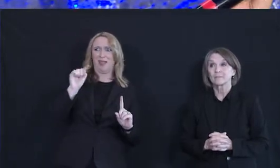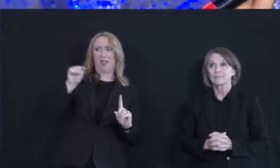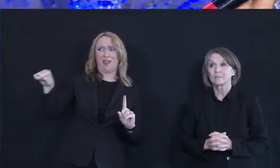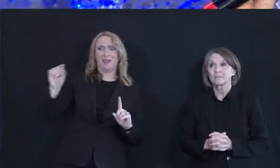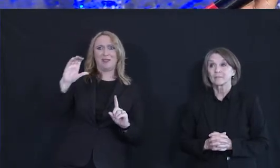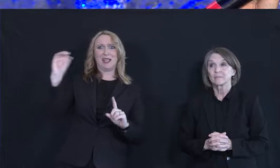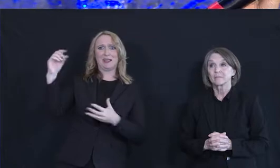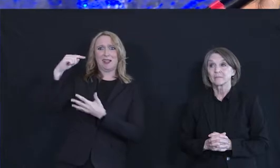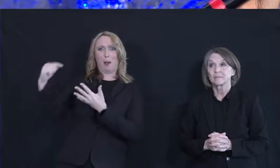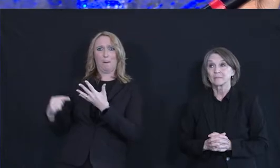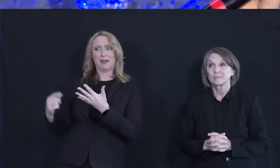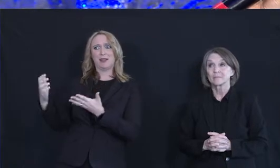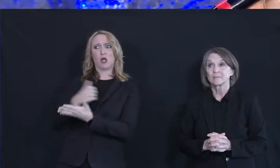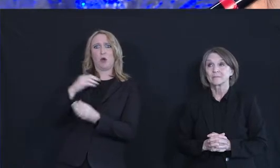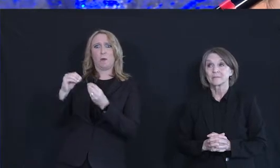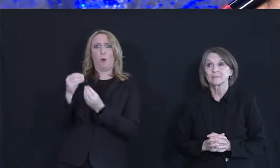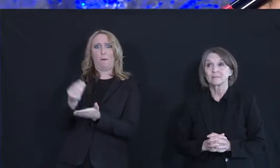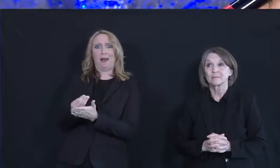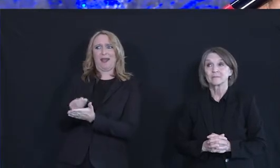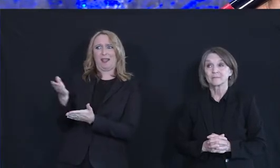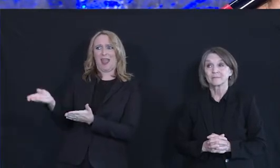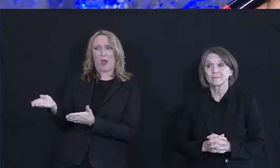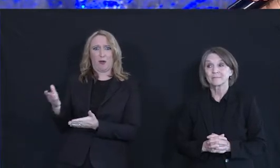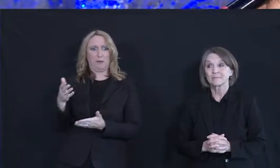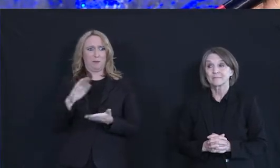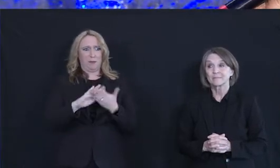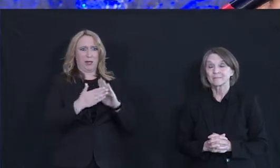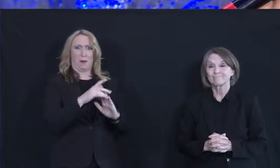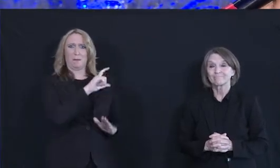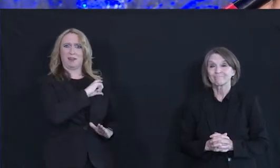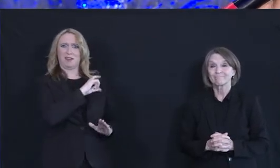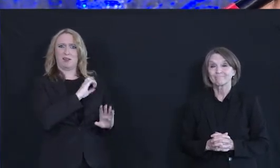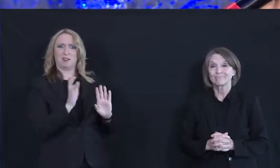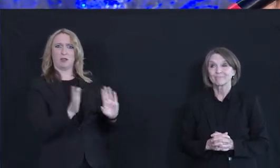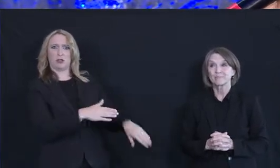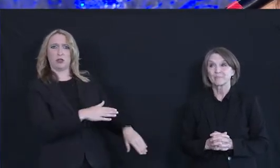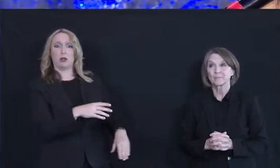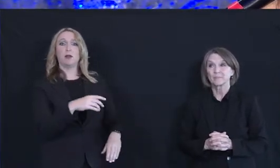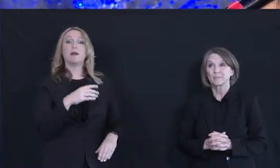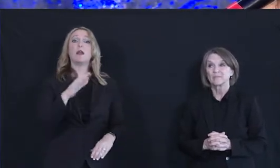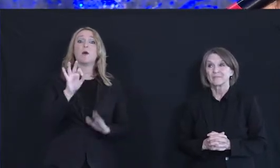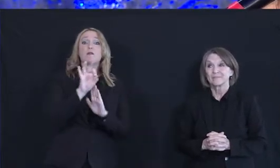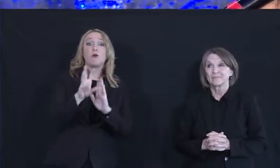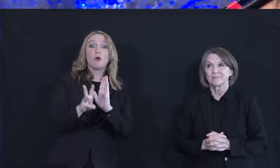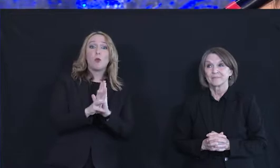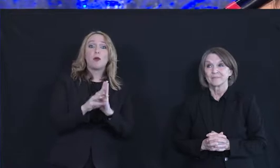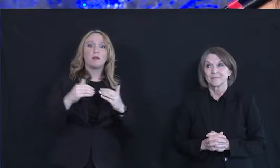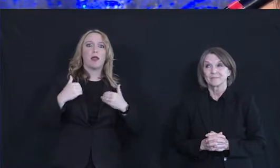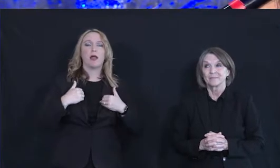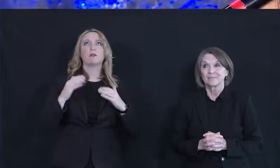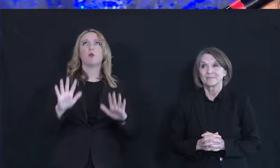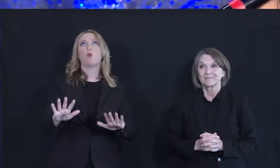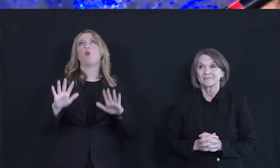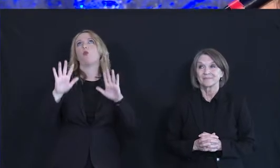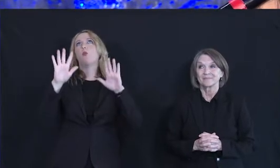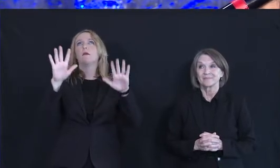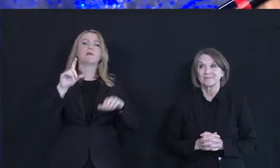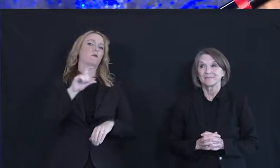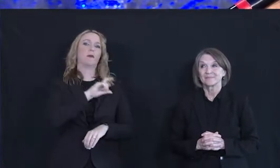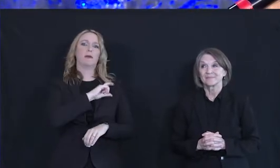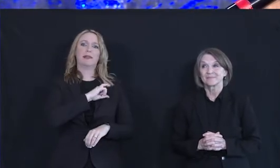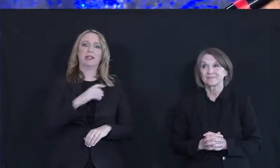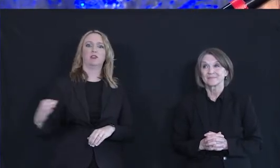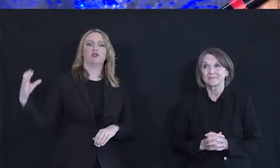it is truly about public service we're lucky in Fort Worth to have a phenomenal police chief that has 20 years tenured in our in our department